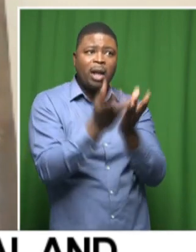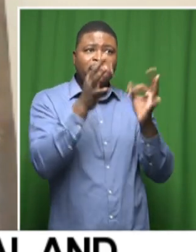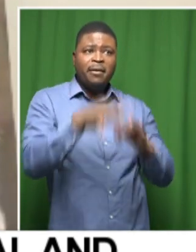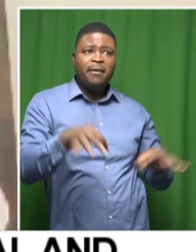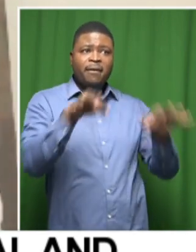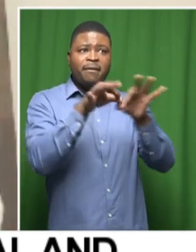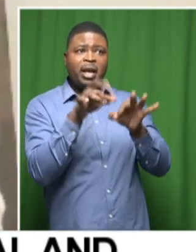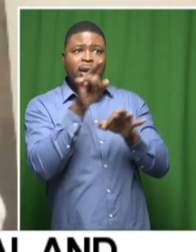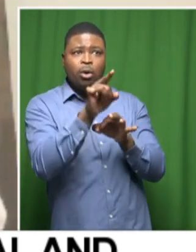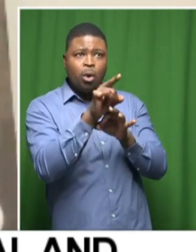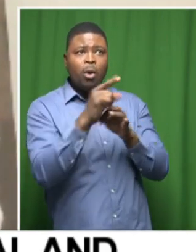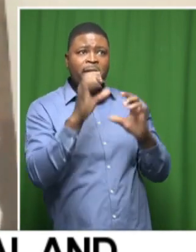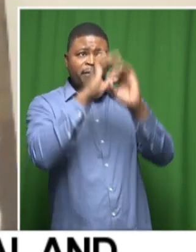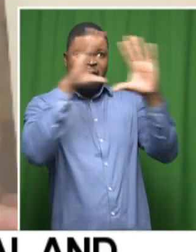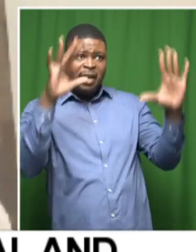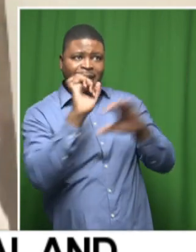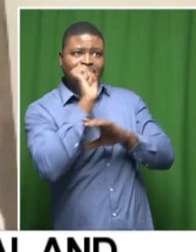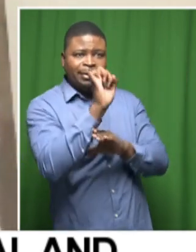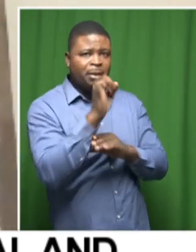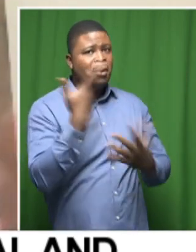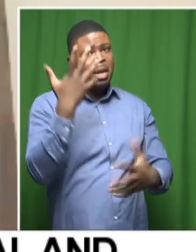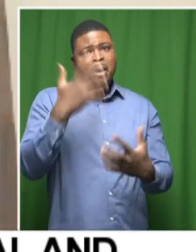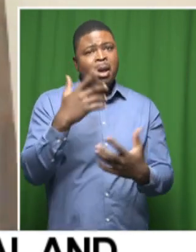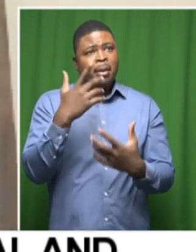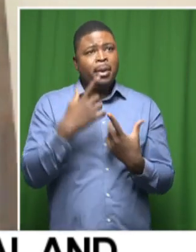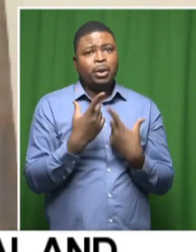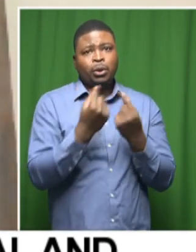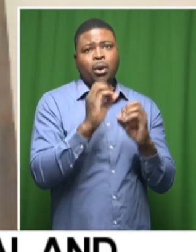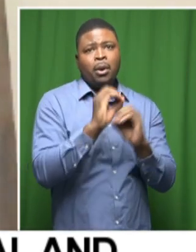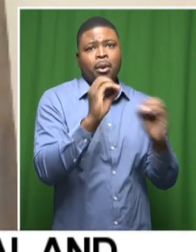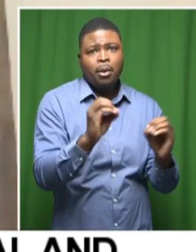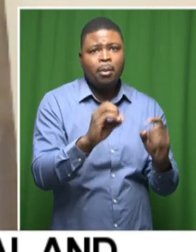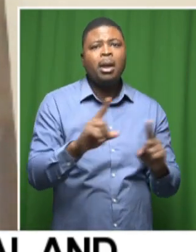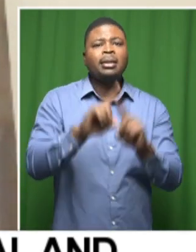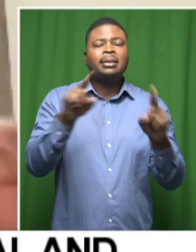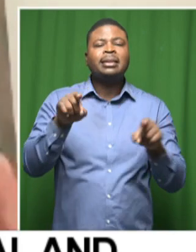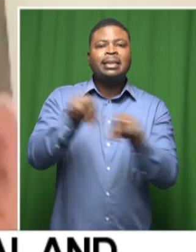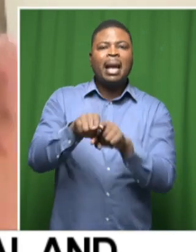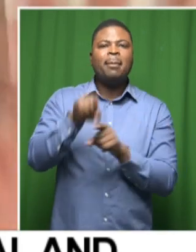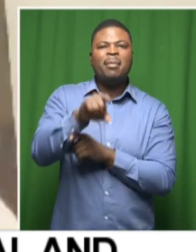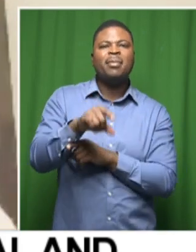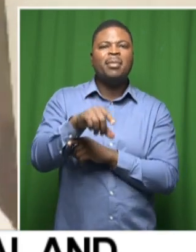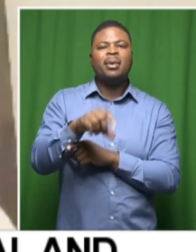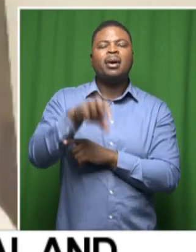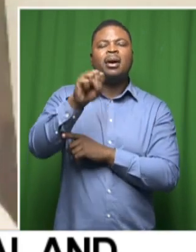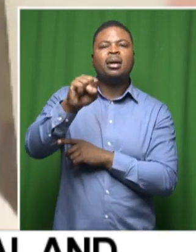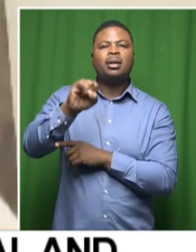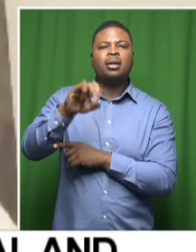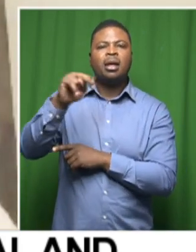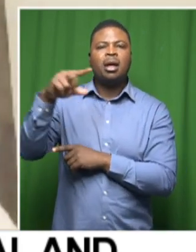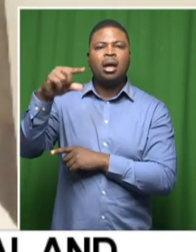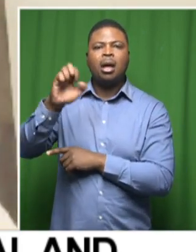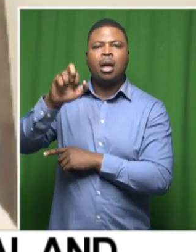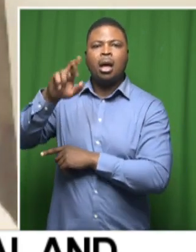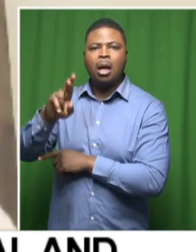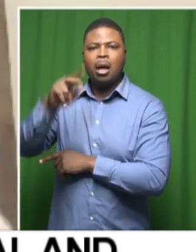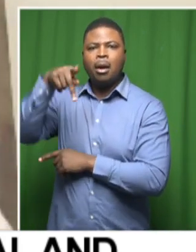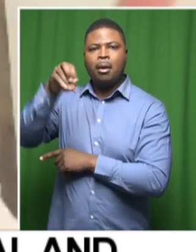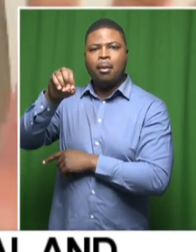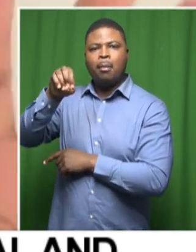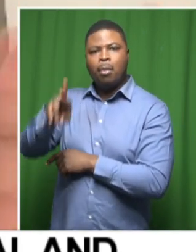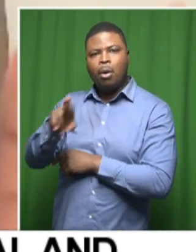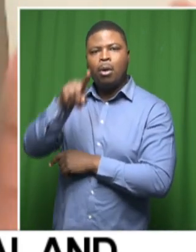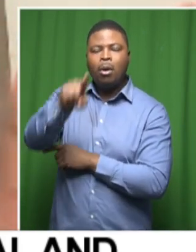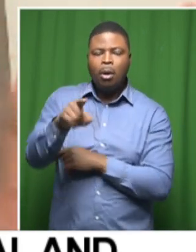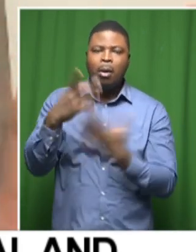absolutely service the vision of that world. And that's what countries like Singapore are able to do, is to go, someone else may be able to build the industry, but we